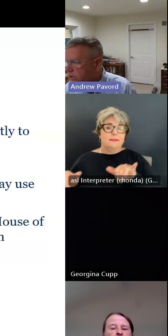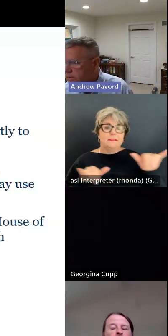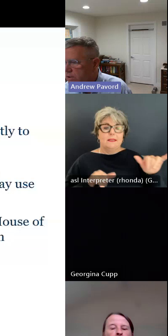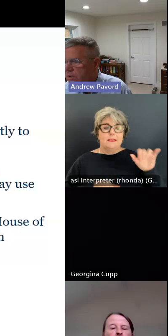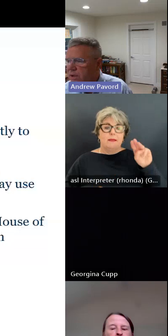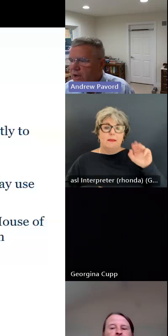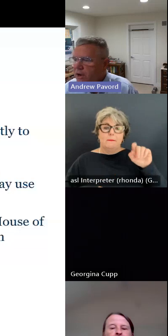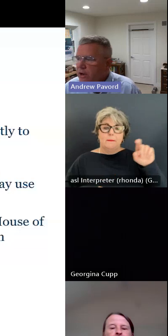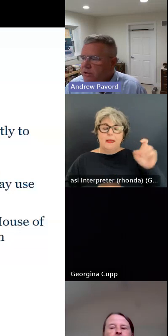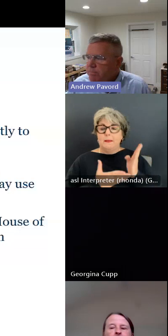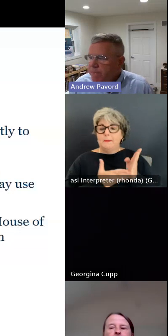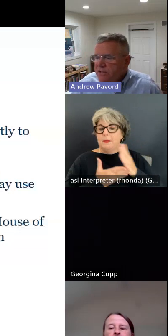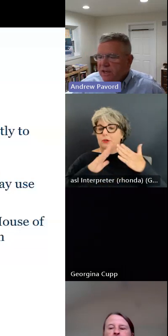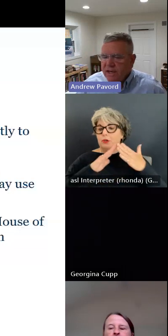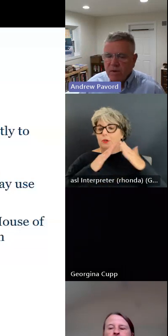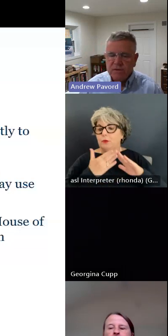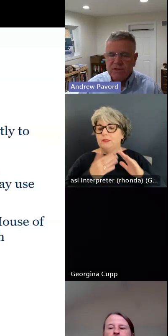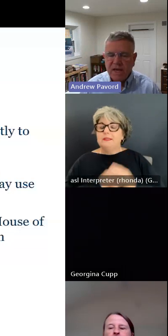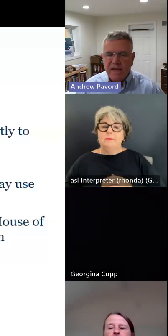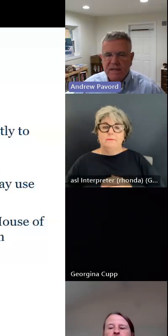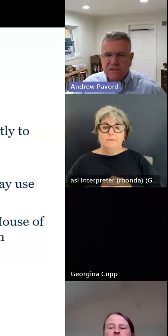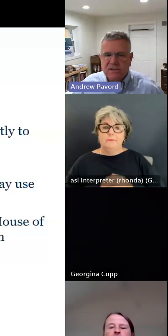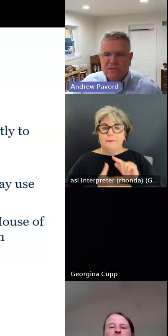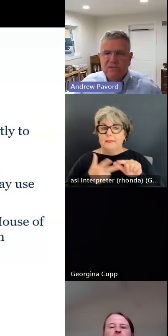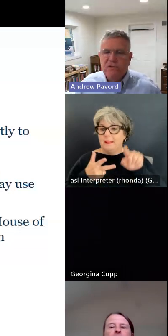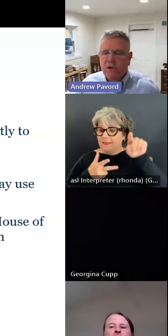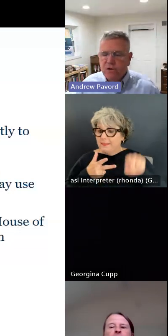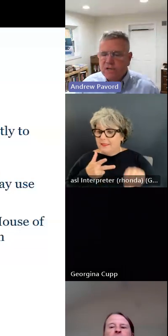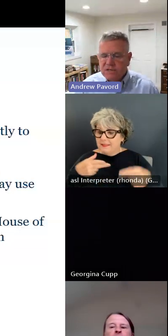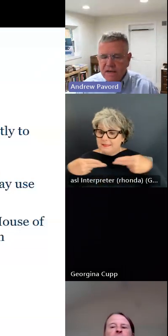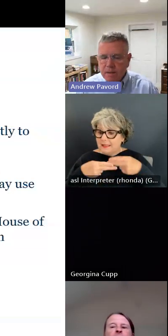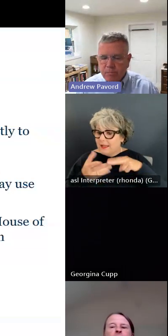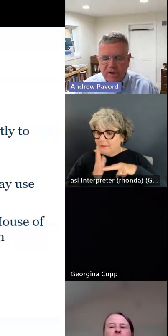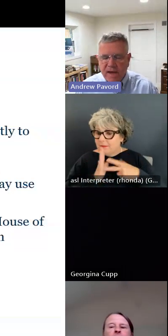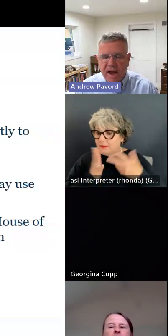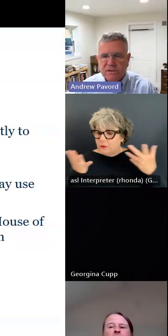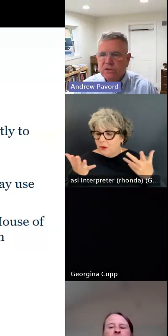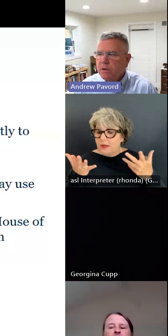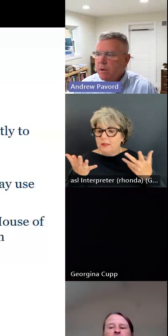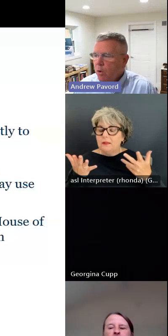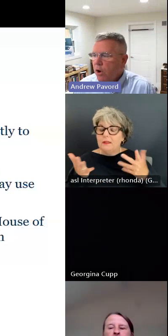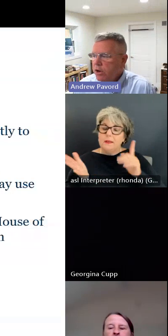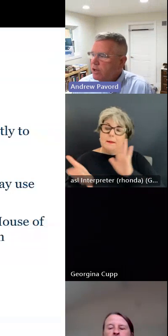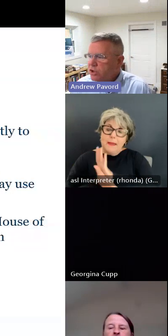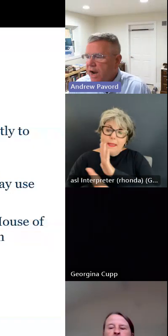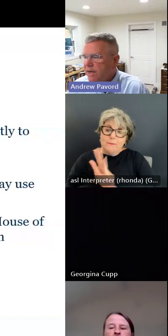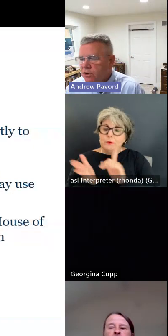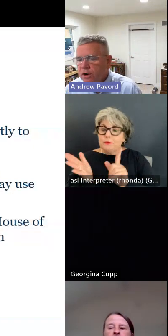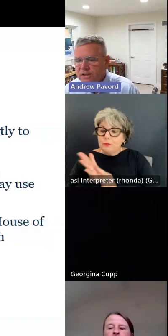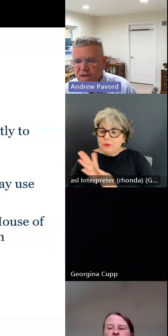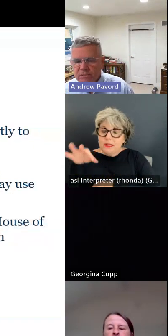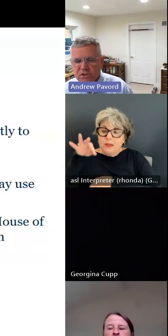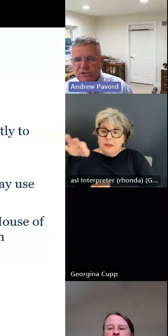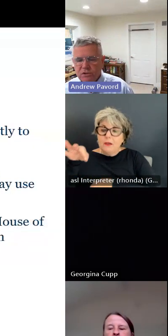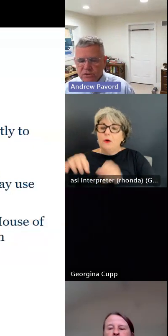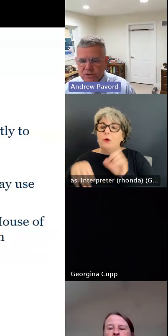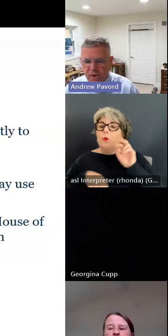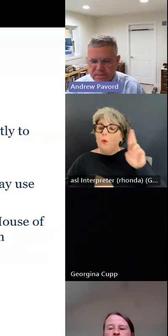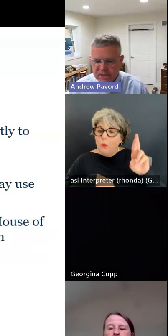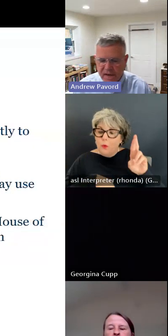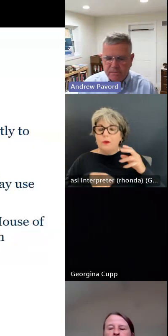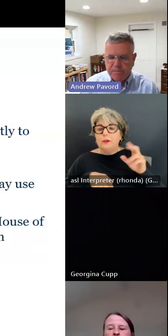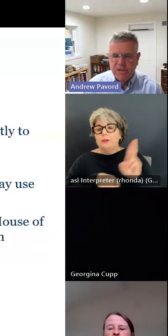matched budget committee. So basically what they're saying is, you can send up printouts, or you can try to encourage them just